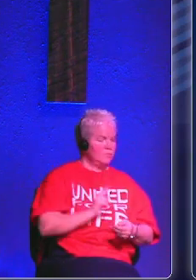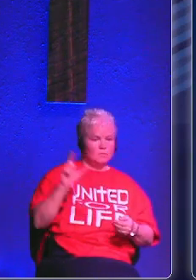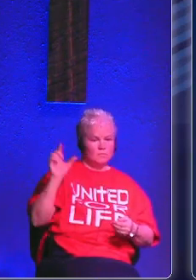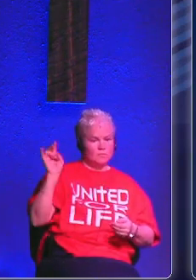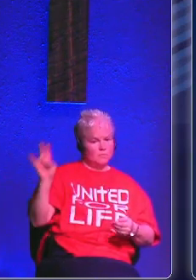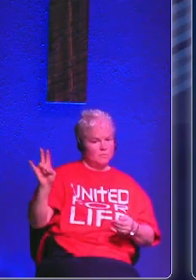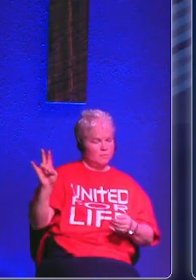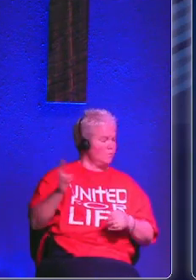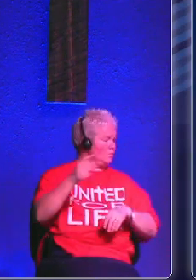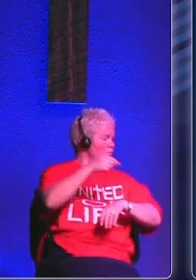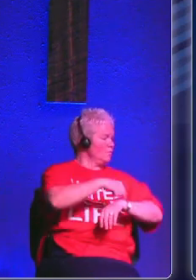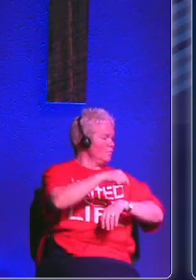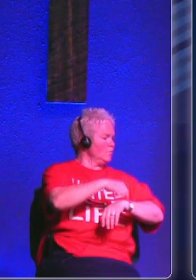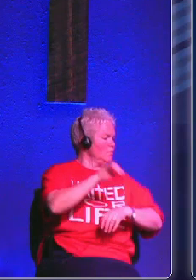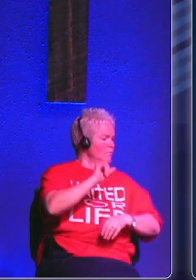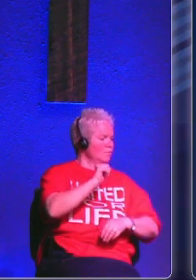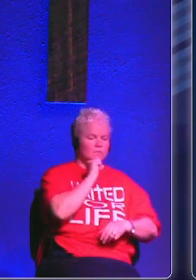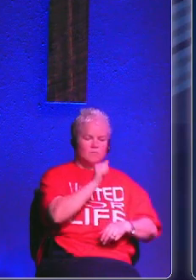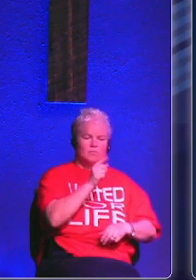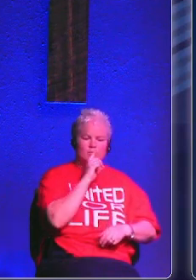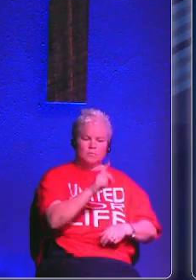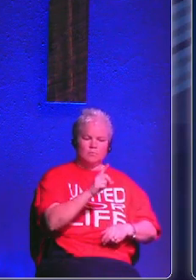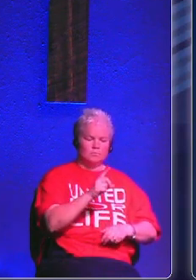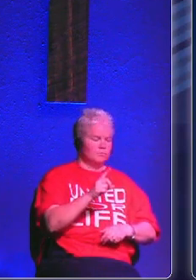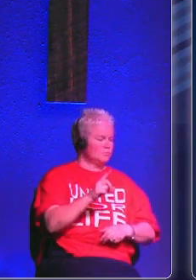said to him, I do not say